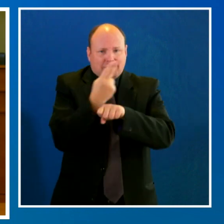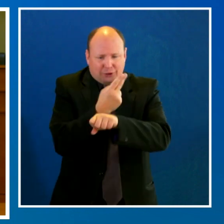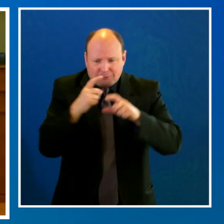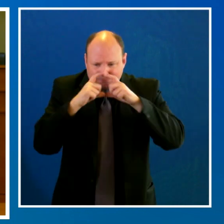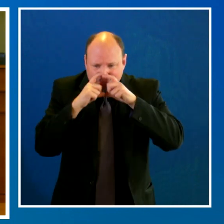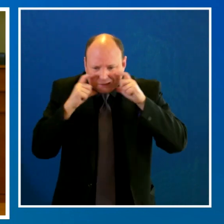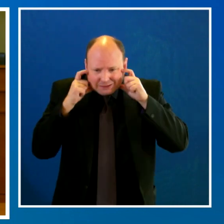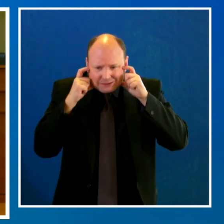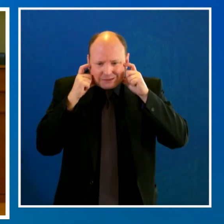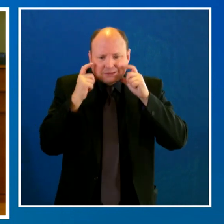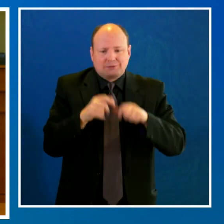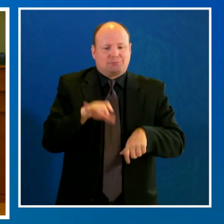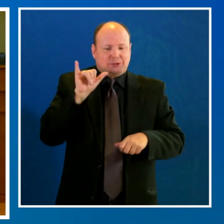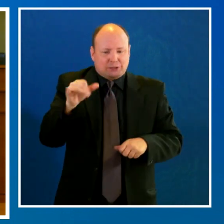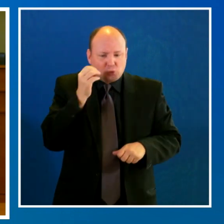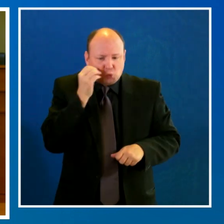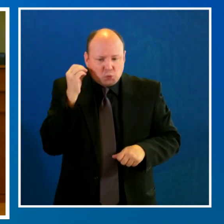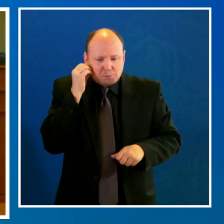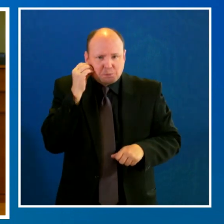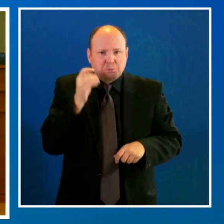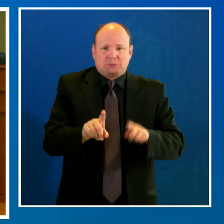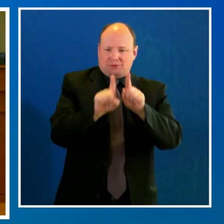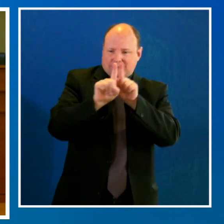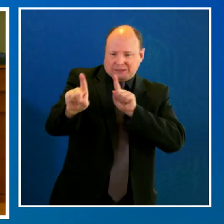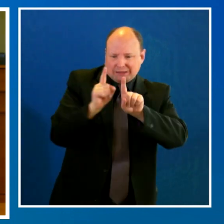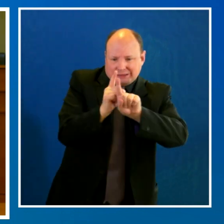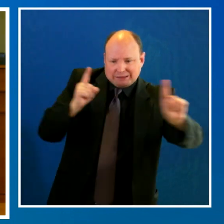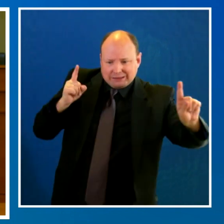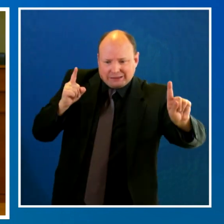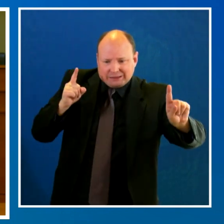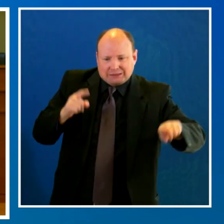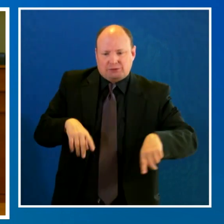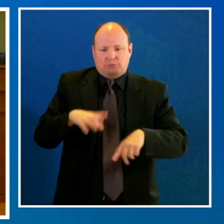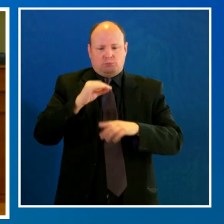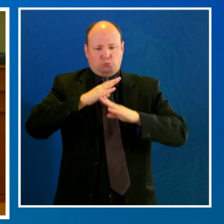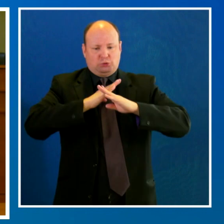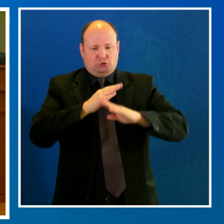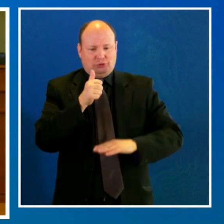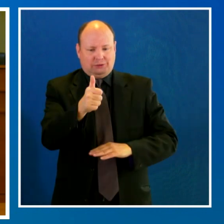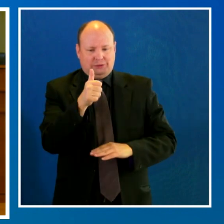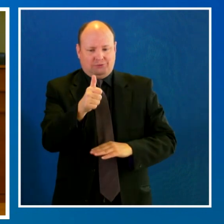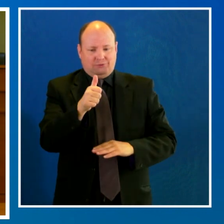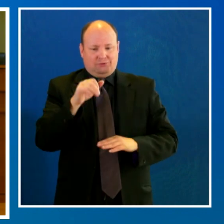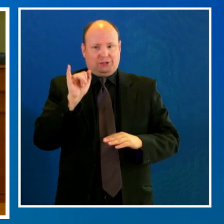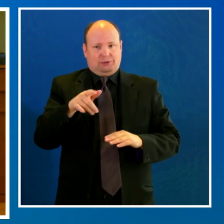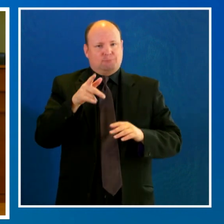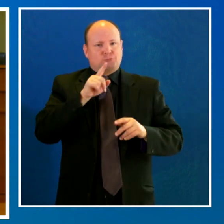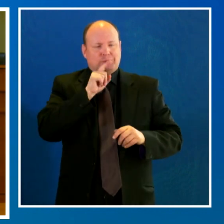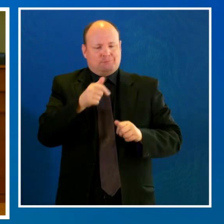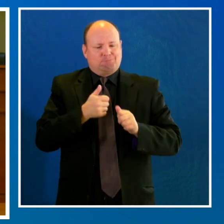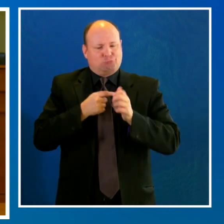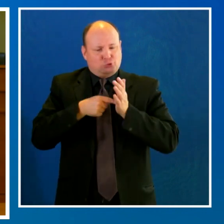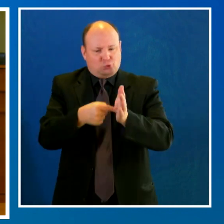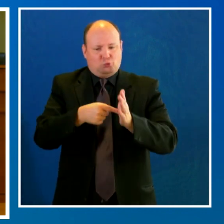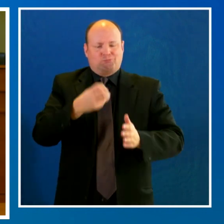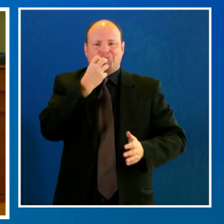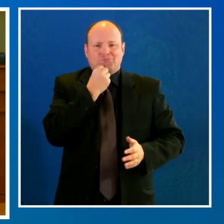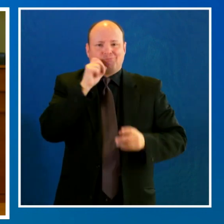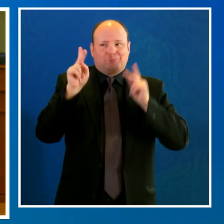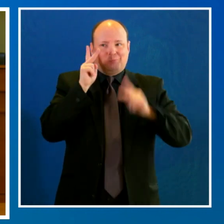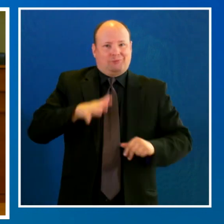viewing this latest update, and I wish all of you a healthy, safe, and warm holiday season.